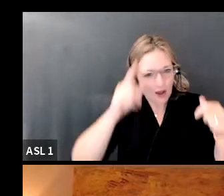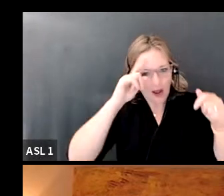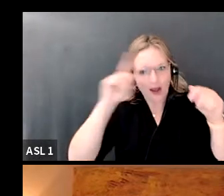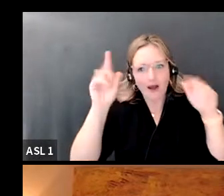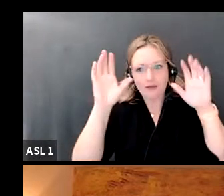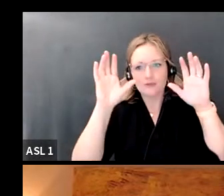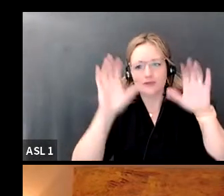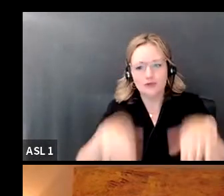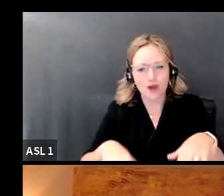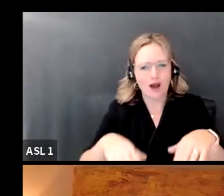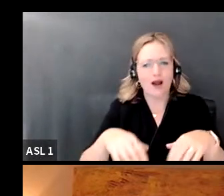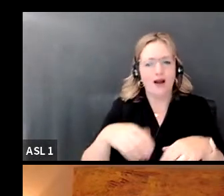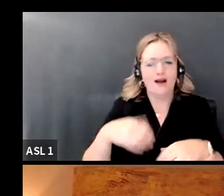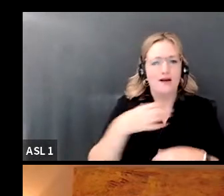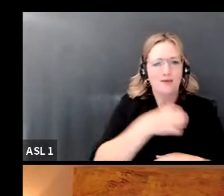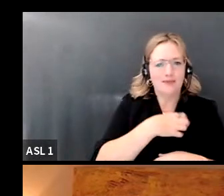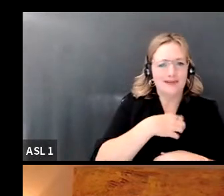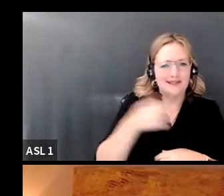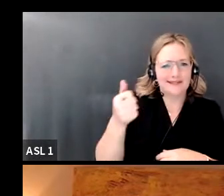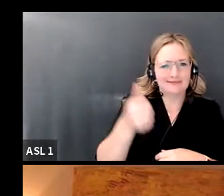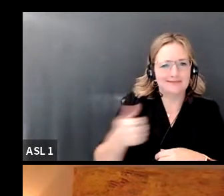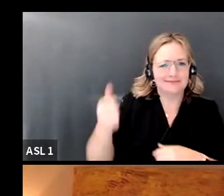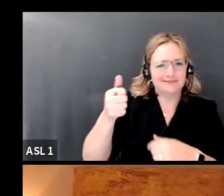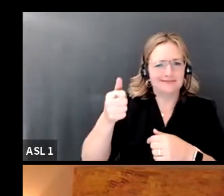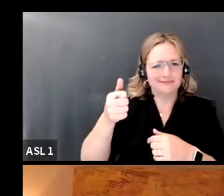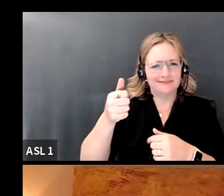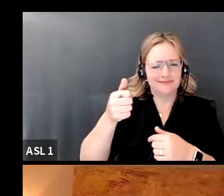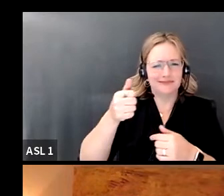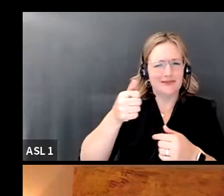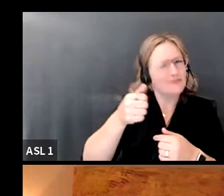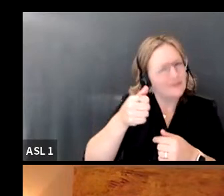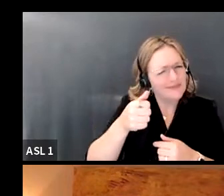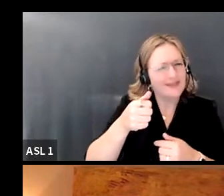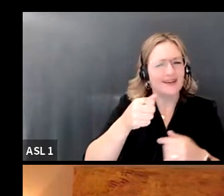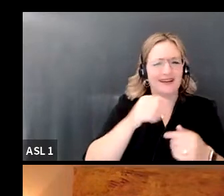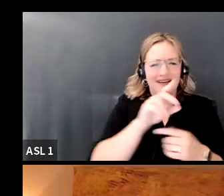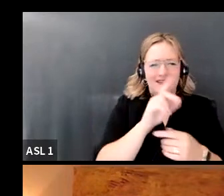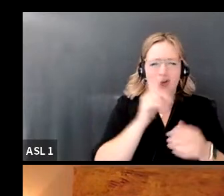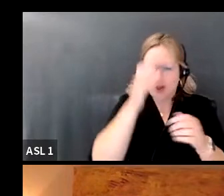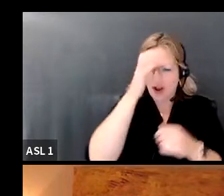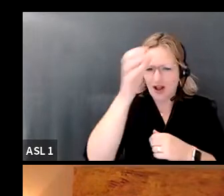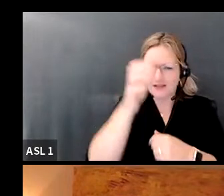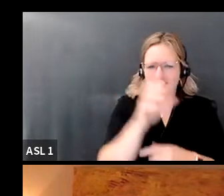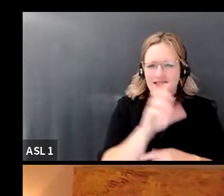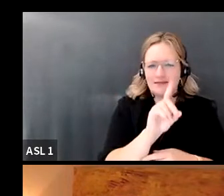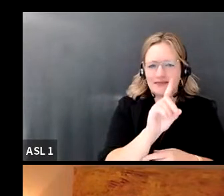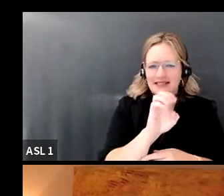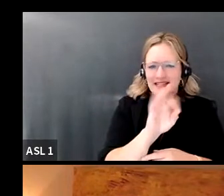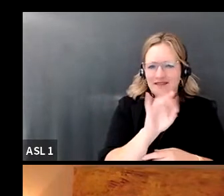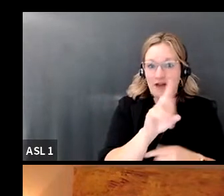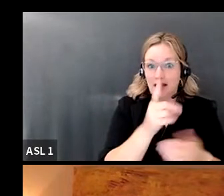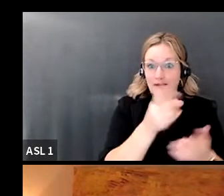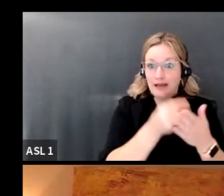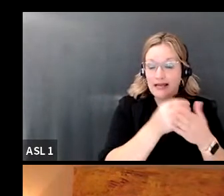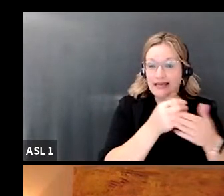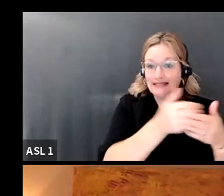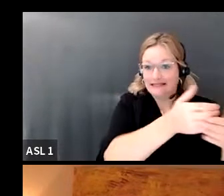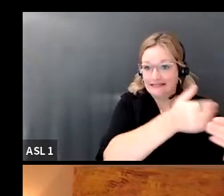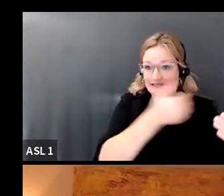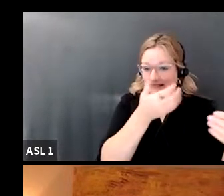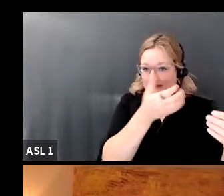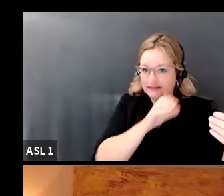misinterpreting defunding uh versus abolishing what we are asking is you guys to prevent the